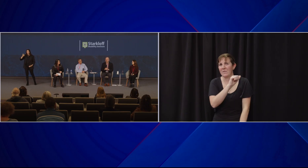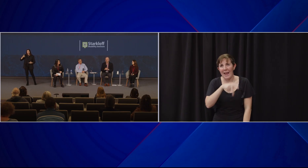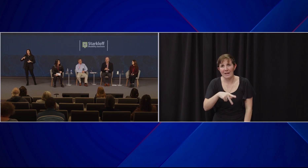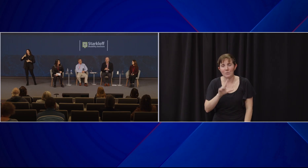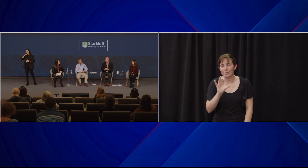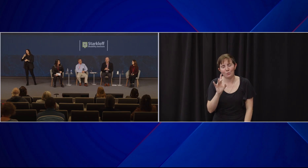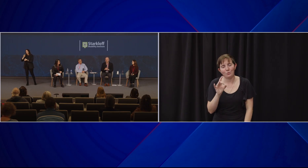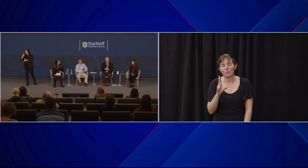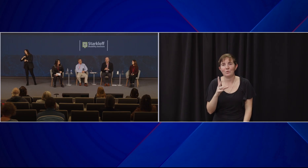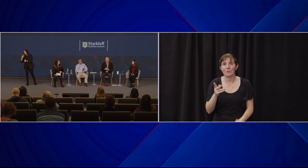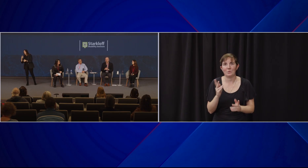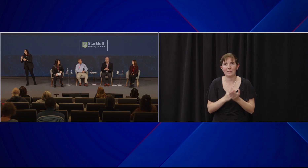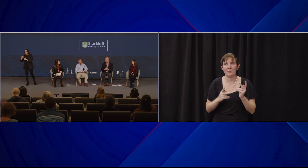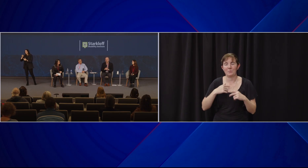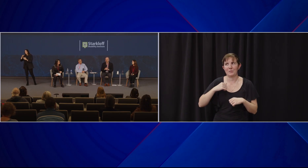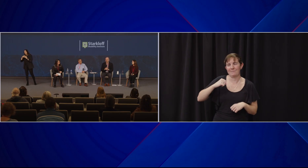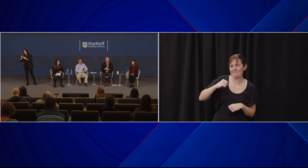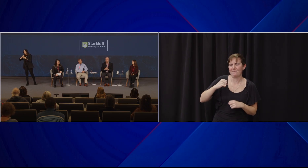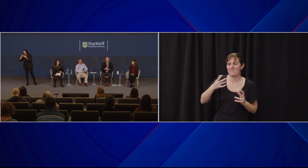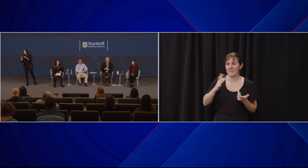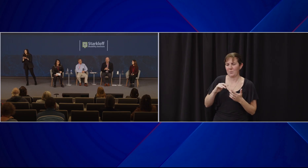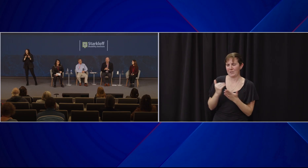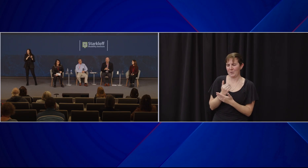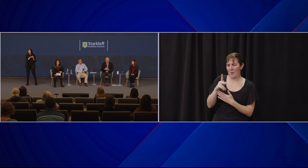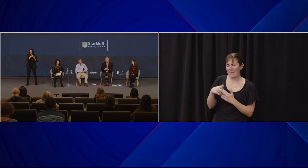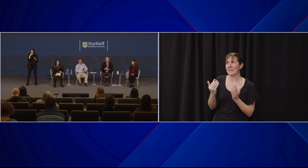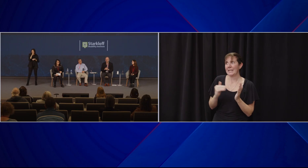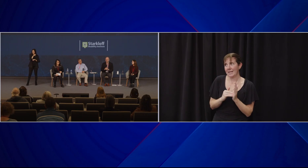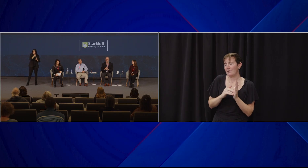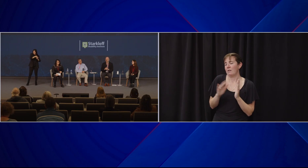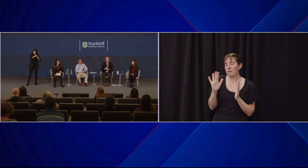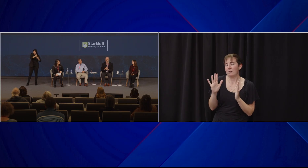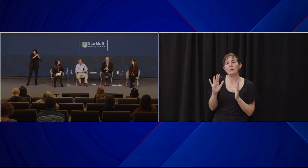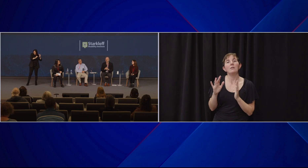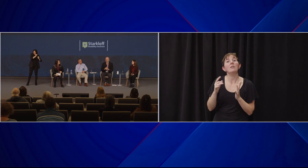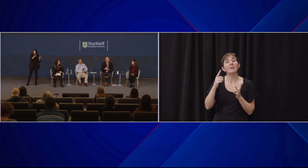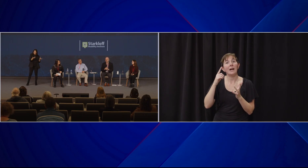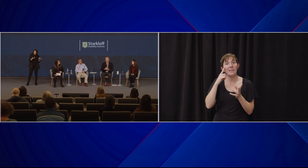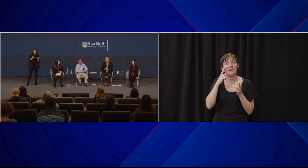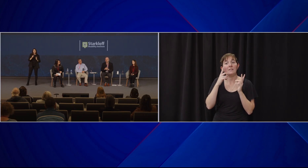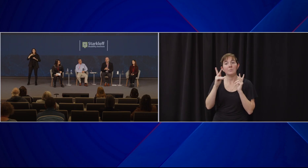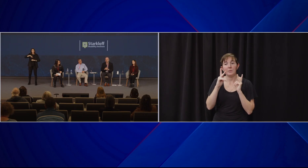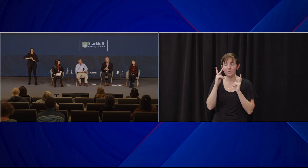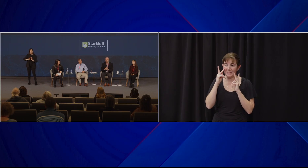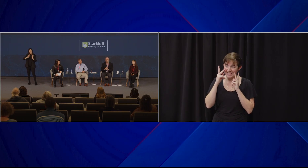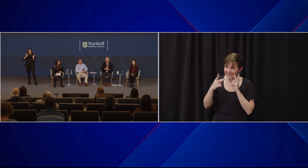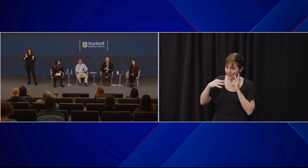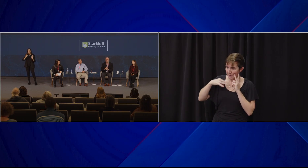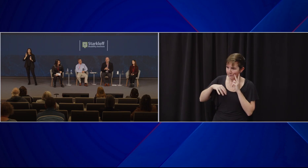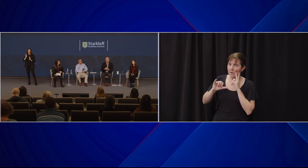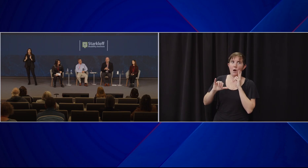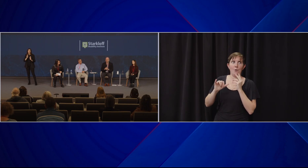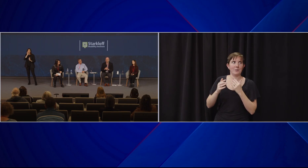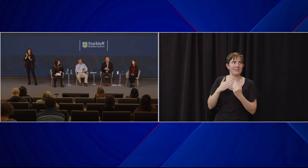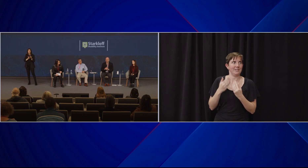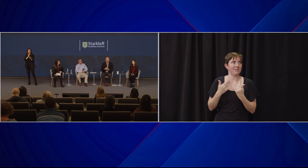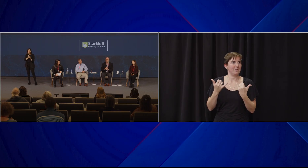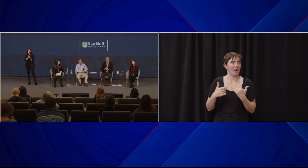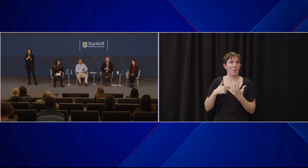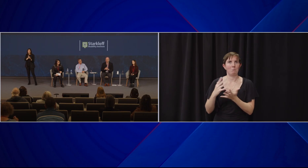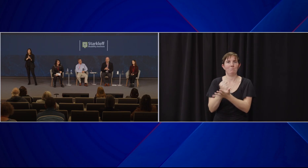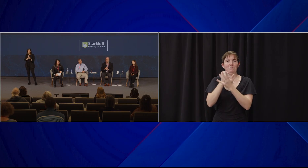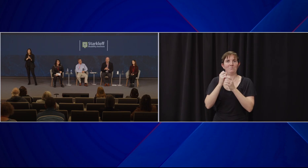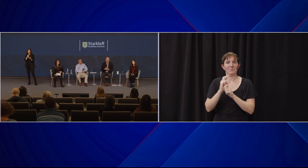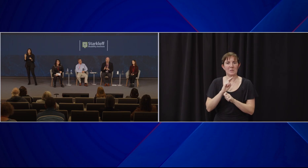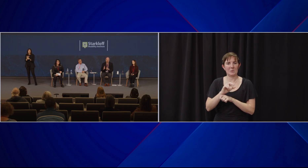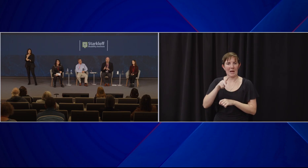little bit of resistance in adapting that. But I think as soon as the benefits are clear, people will adapt